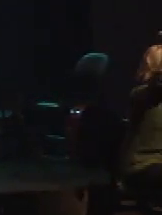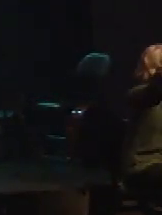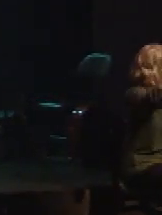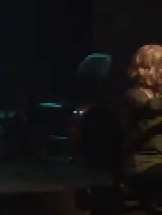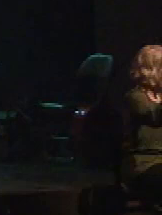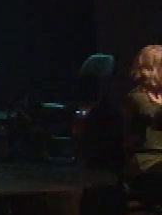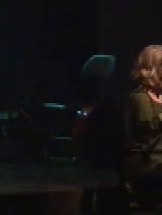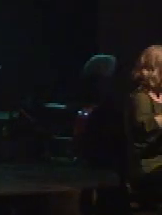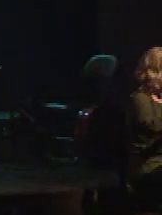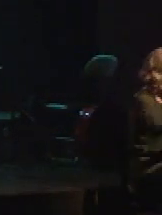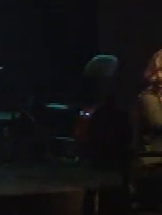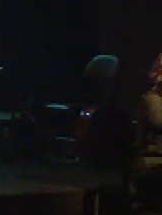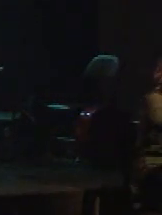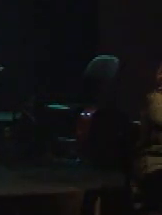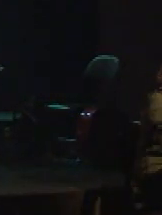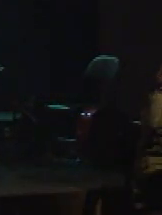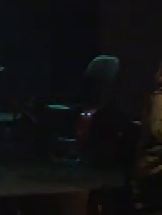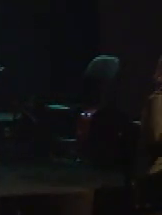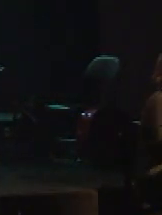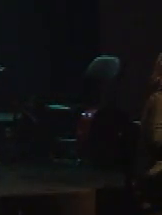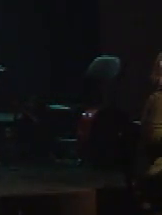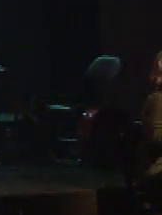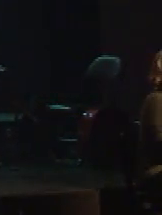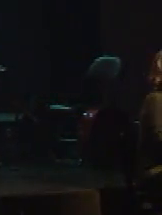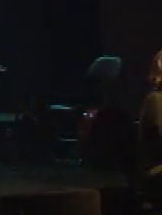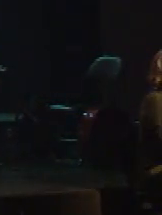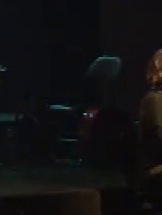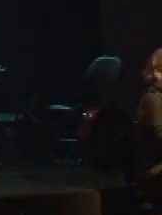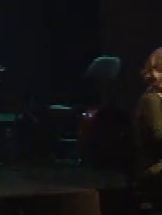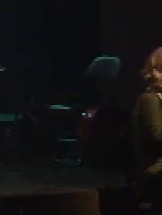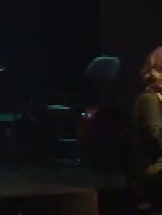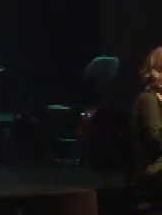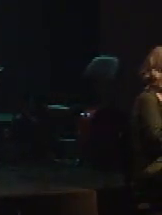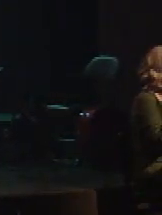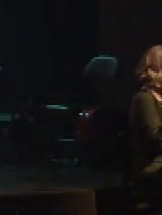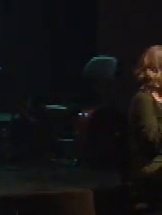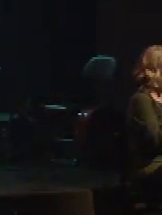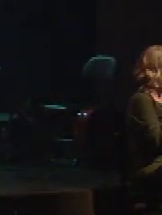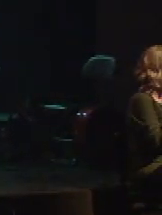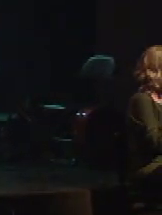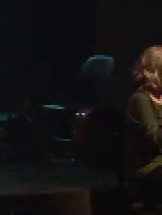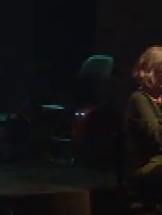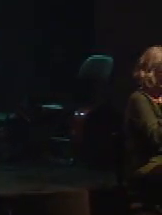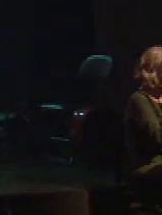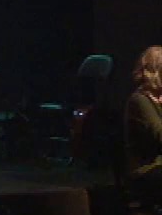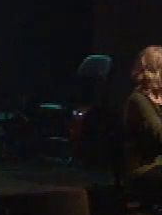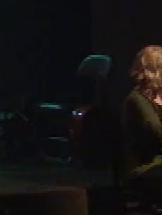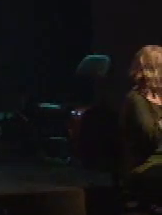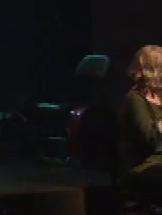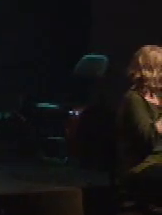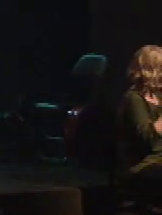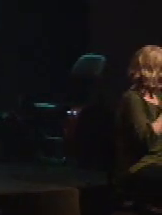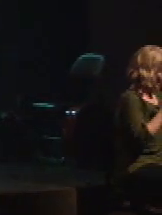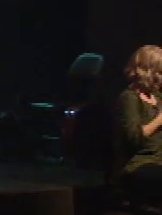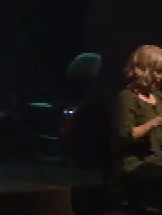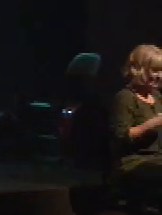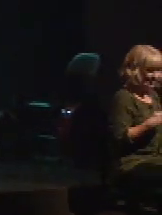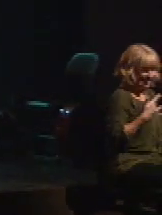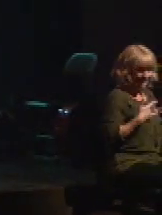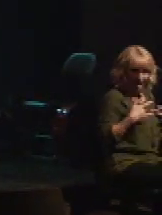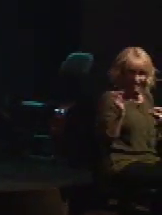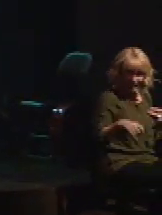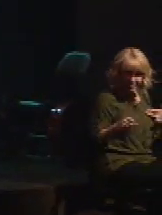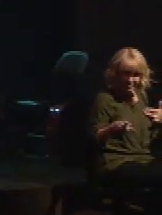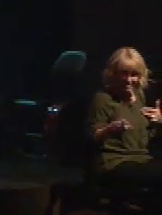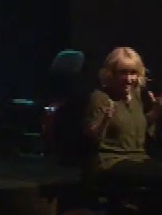are excited for Christmas. Just a few hours from now, and you are going to be opening some Christmas presents. Are you excited about